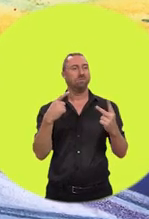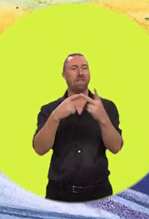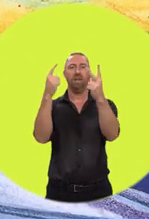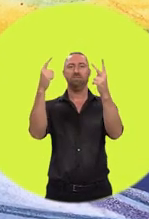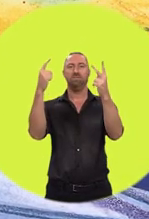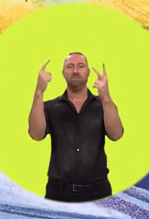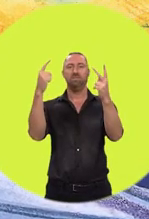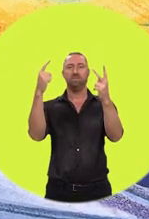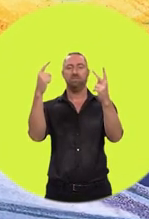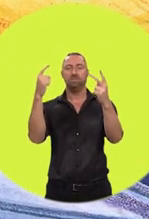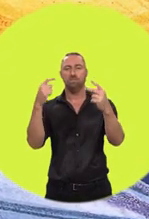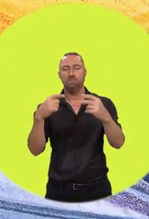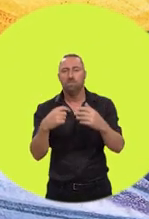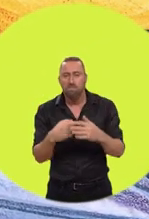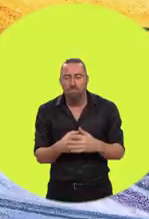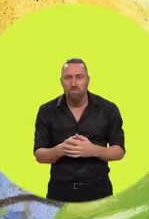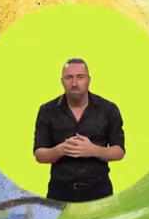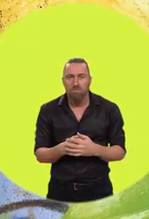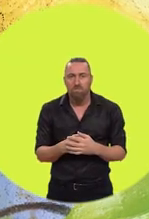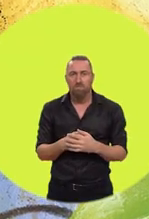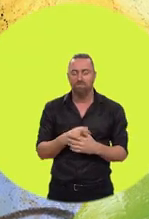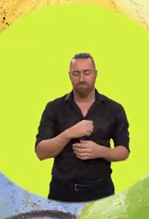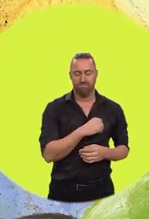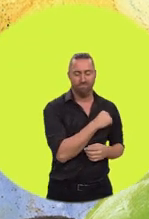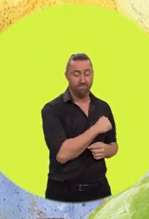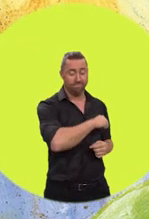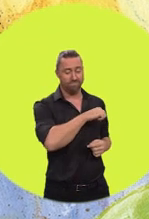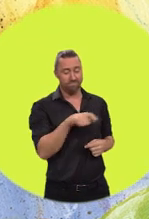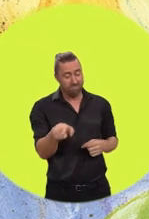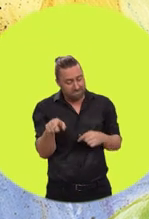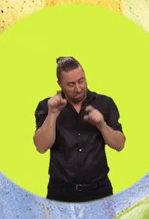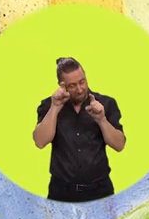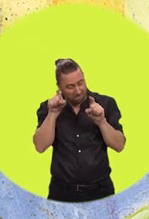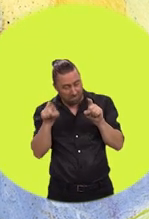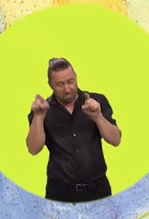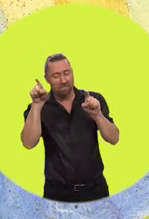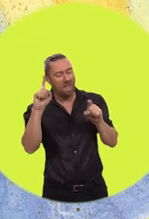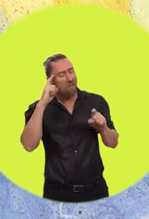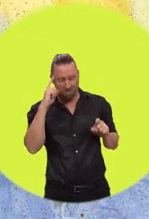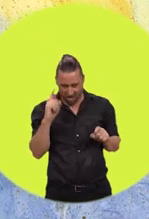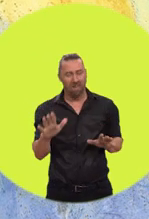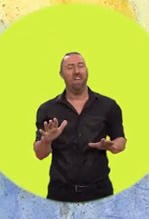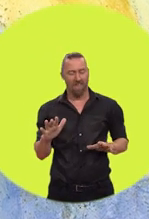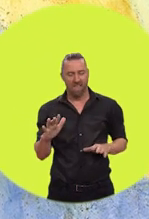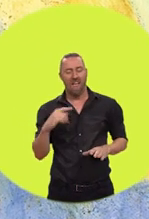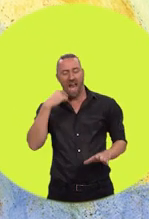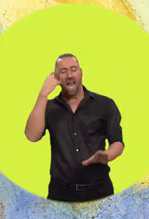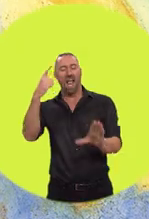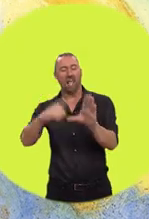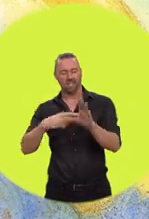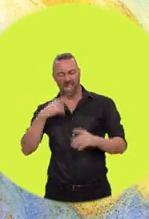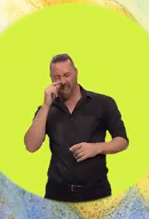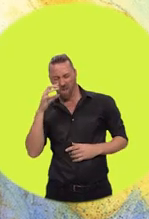second place. Don't let it bug you, June nudged Glitch with her antennae. We'll get them next year.